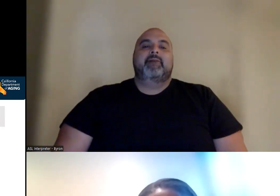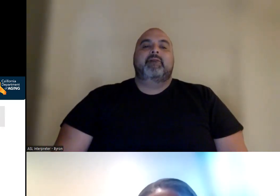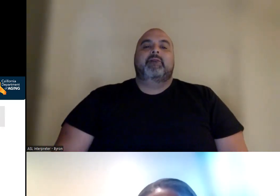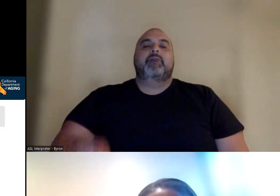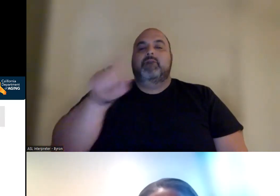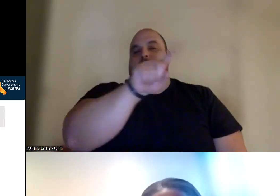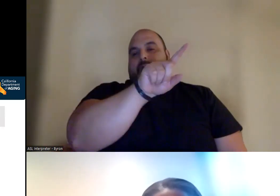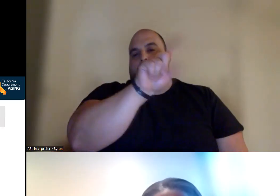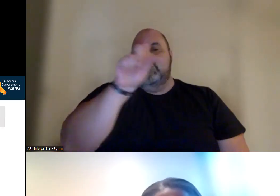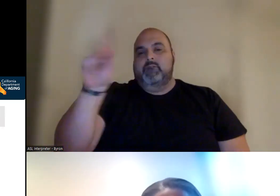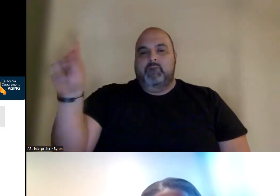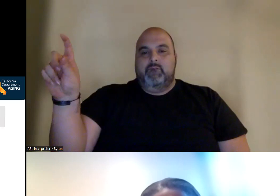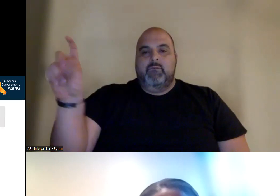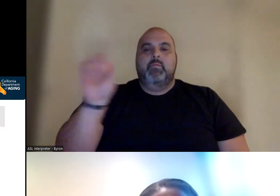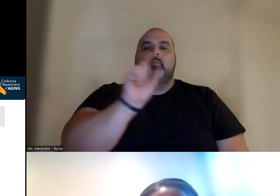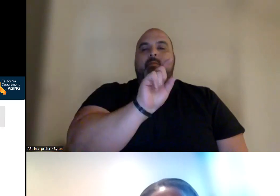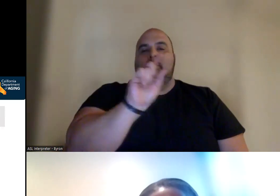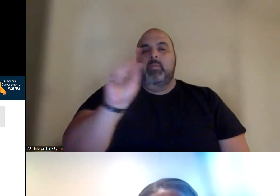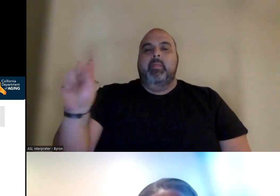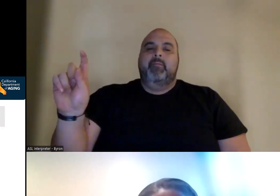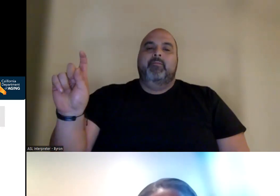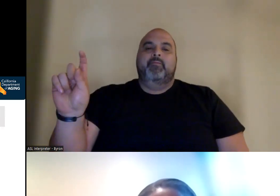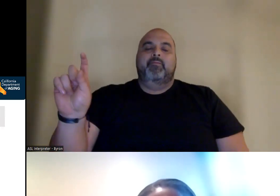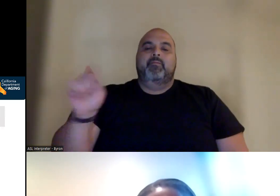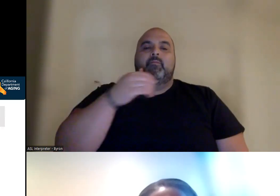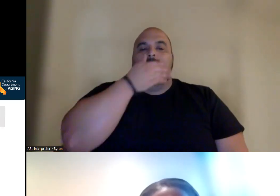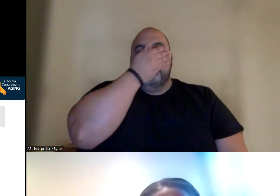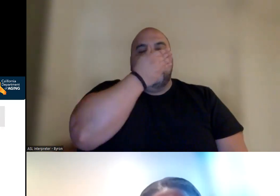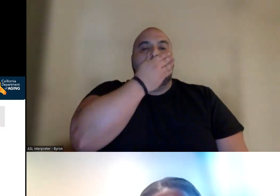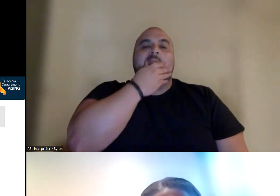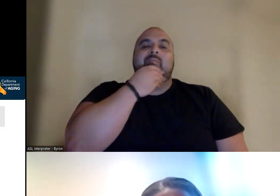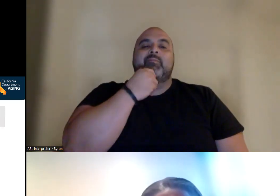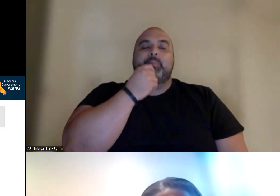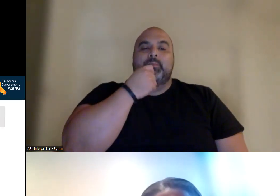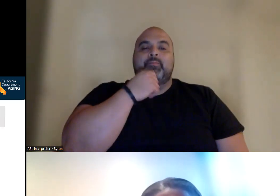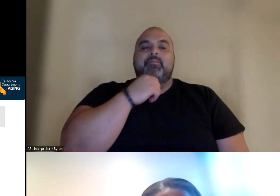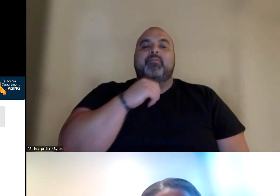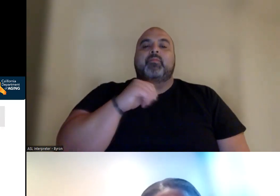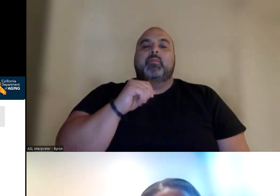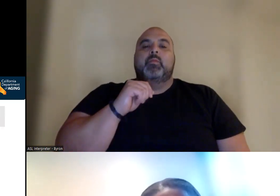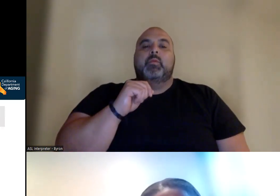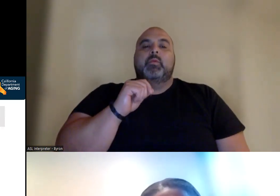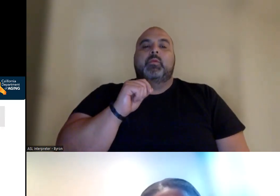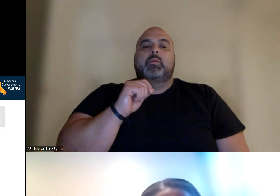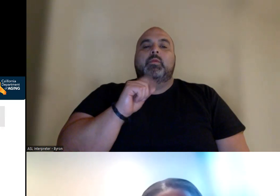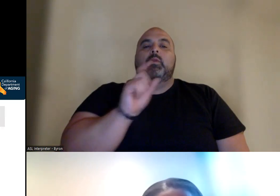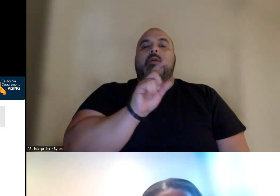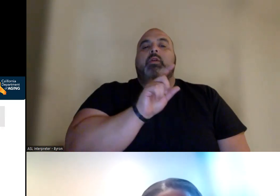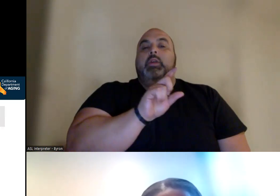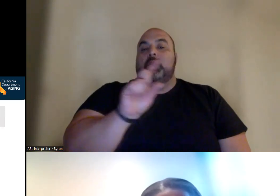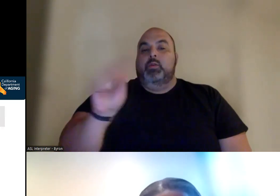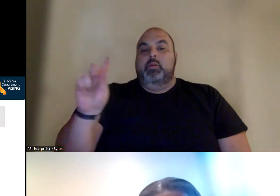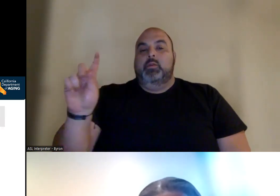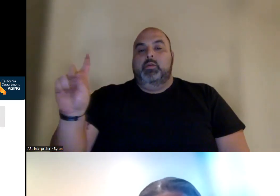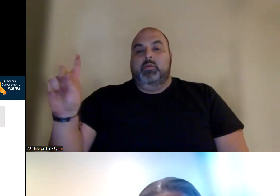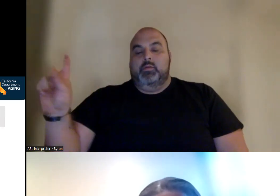the agenda for this work group meeting to the public at least 10 days prior to May 30th. CDA